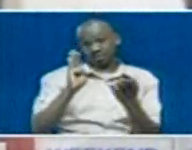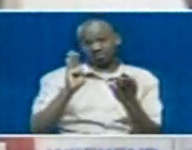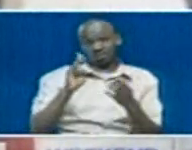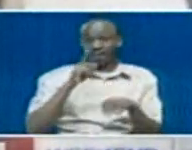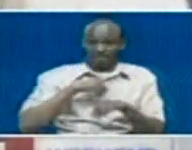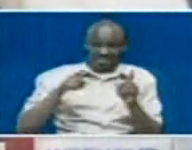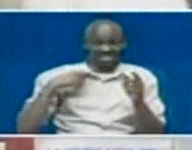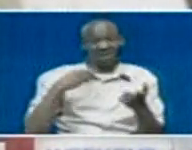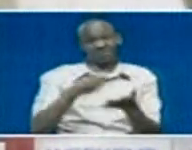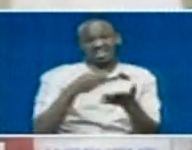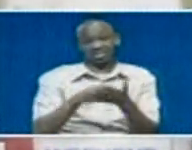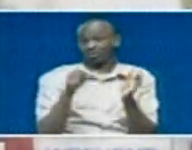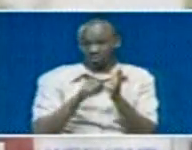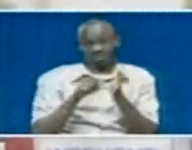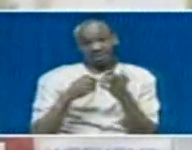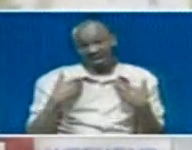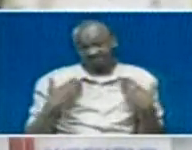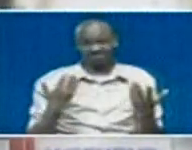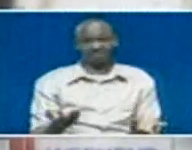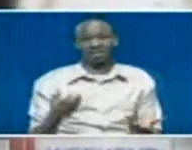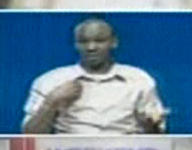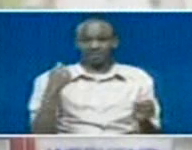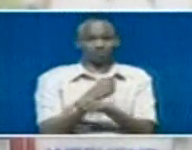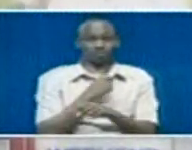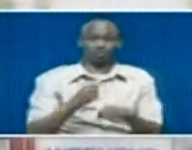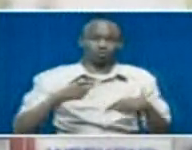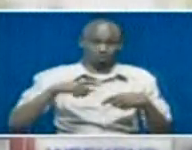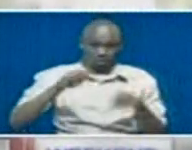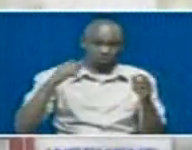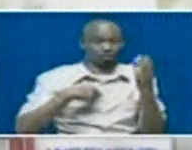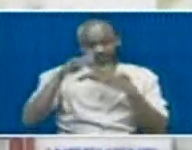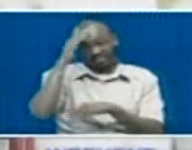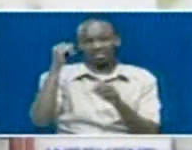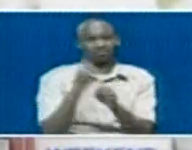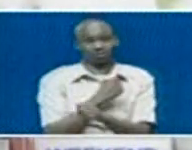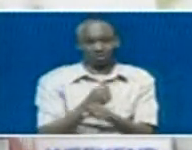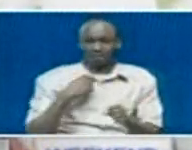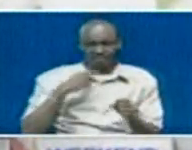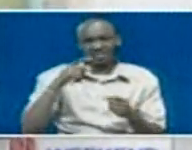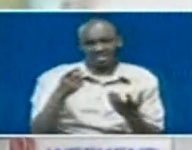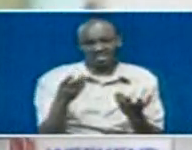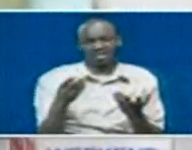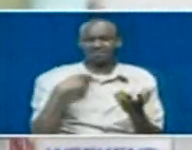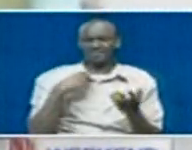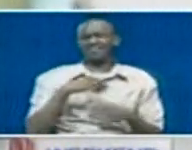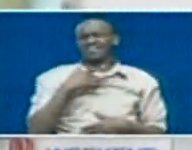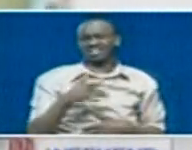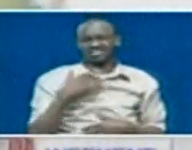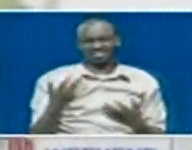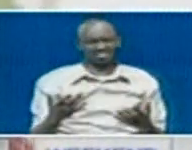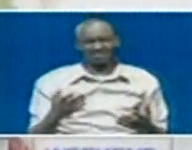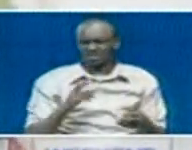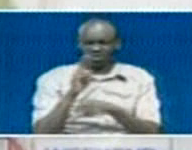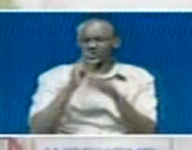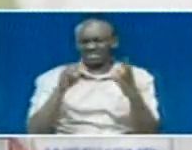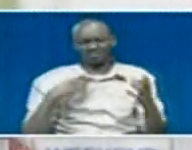to financial instability, siku wapen kwenda uni. Actually, kwa mefika state when I felt so useless,